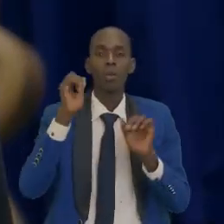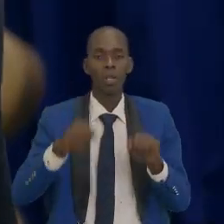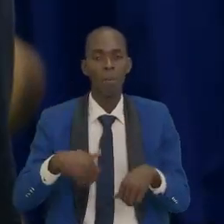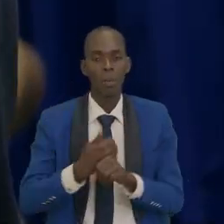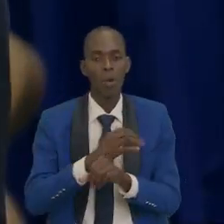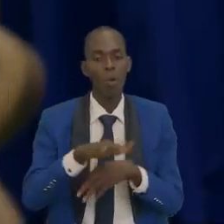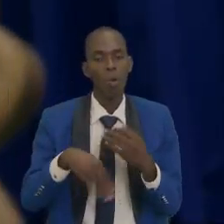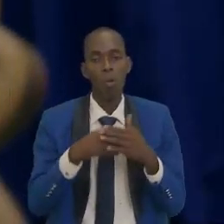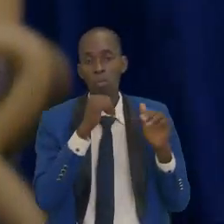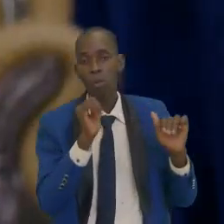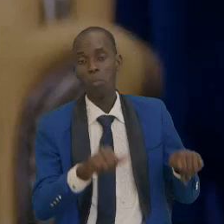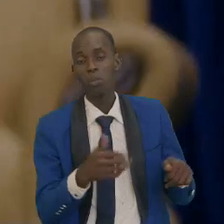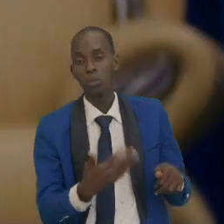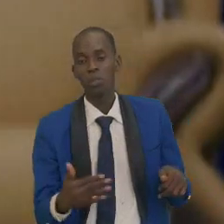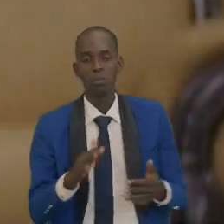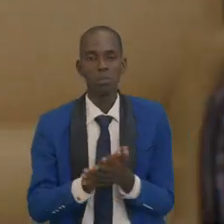foreign